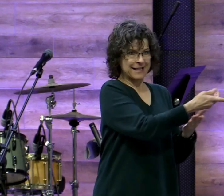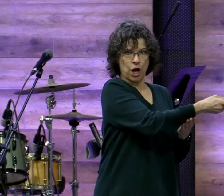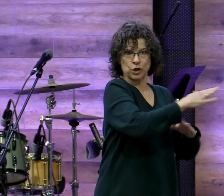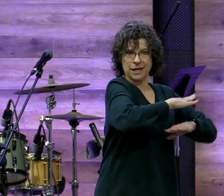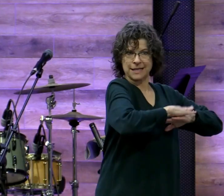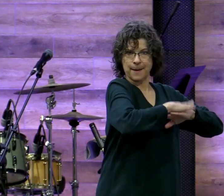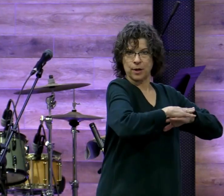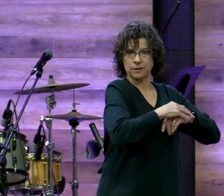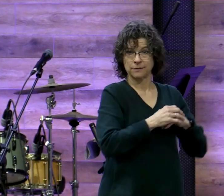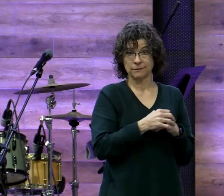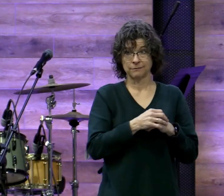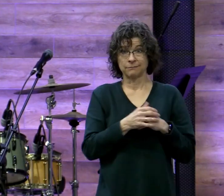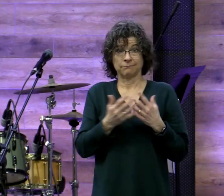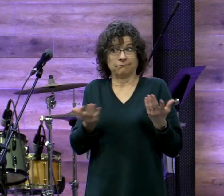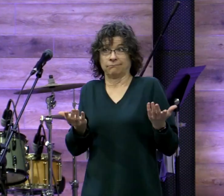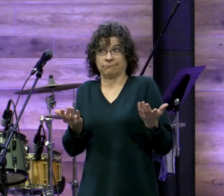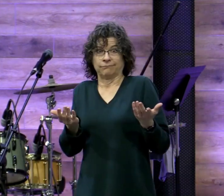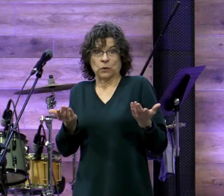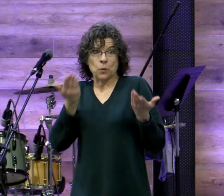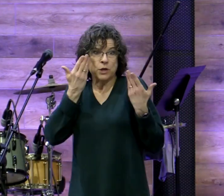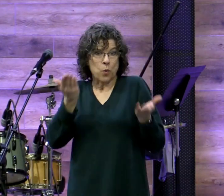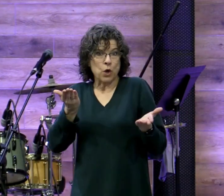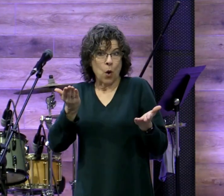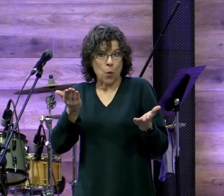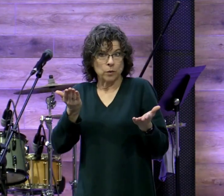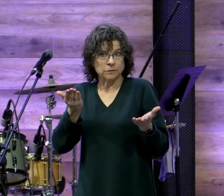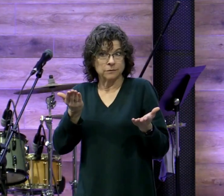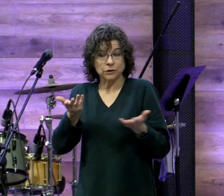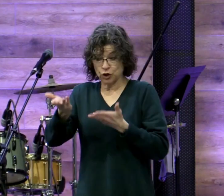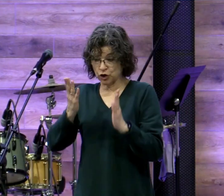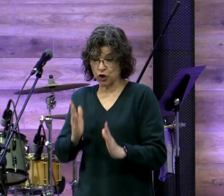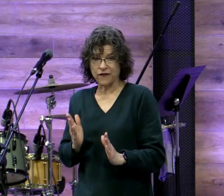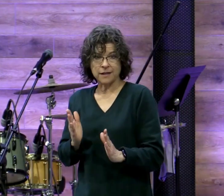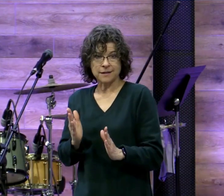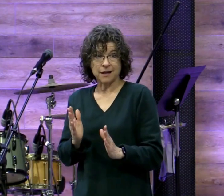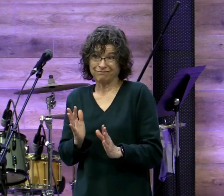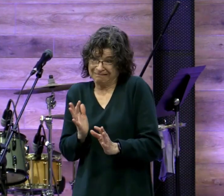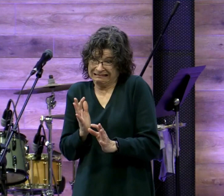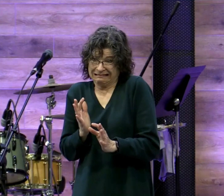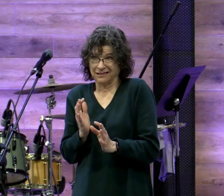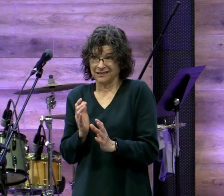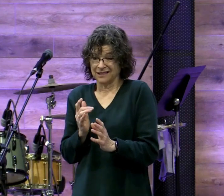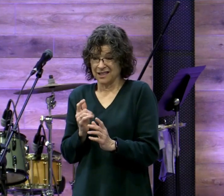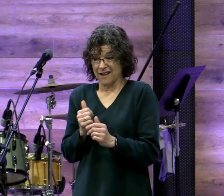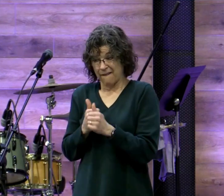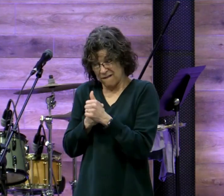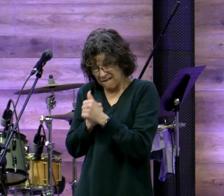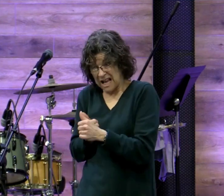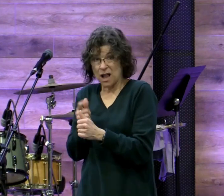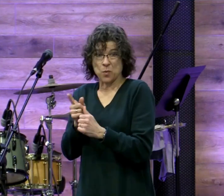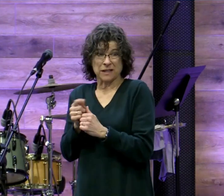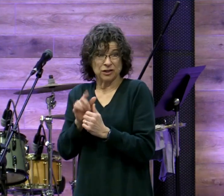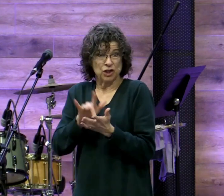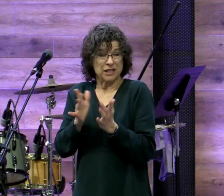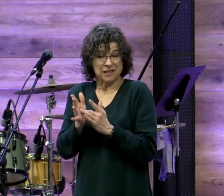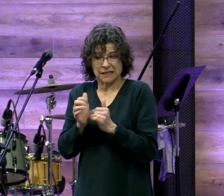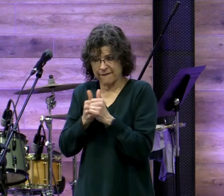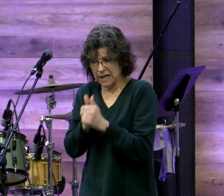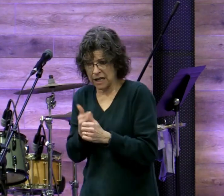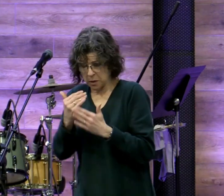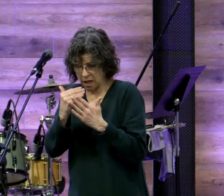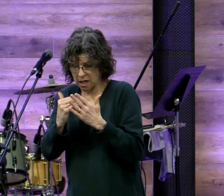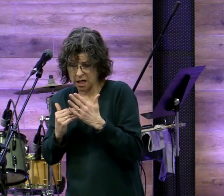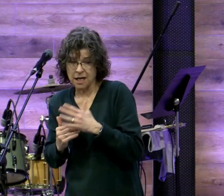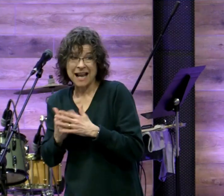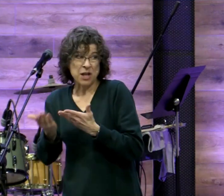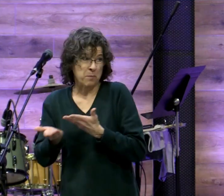in clay vessels. And so there's a huge act of faith here from the servants in bringing that to the master of the ceremonies, because if he drinks